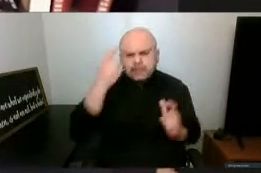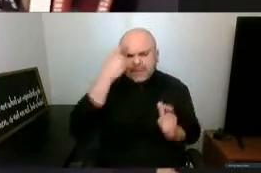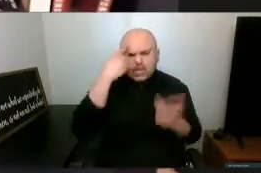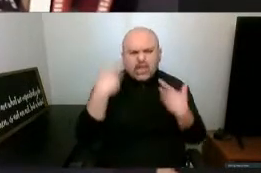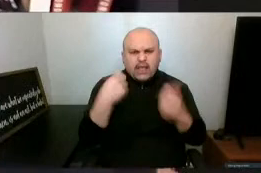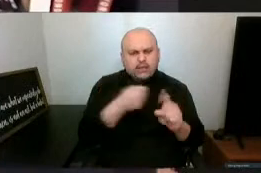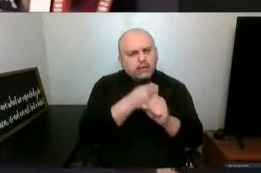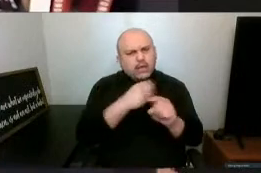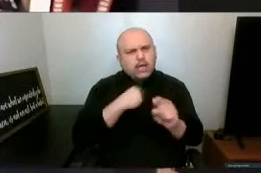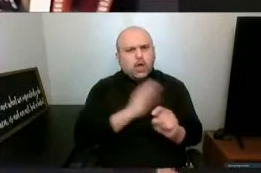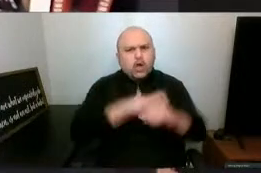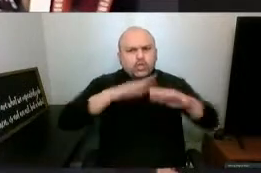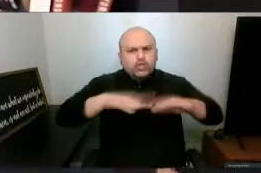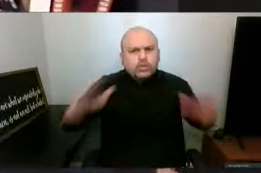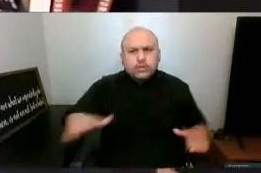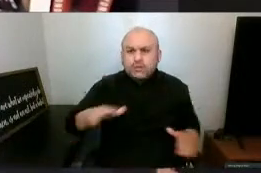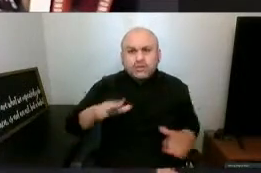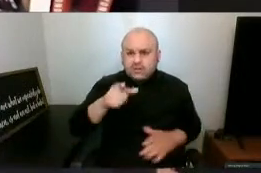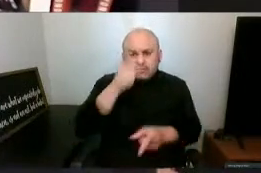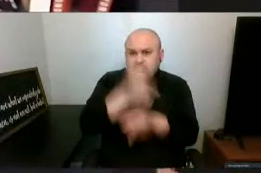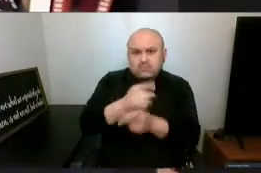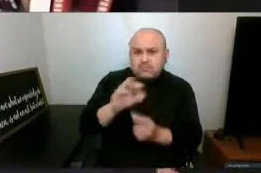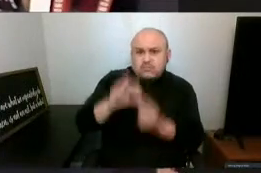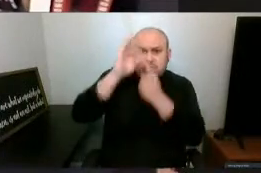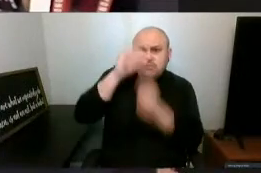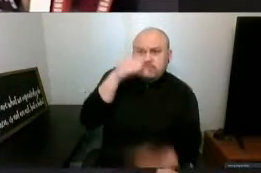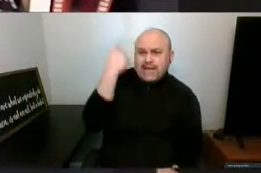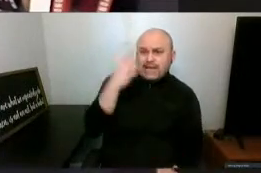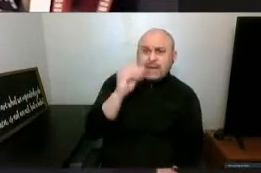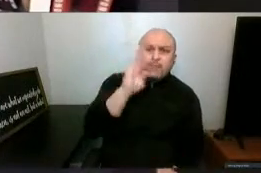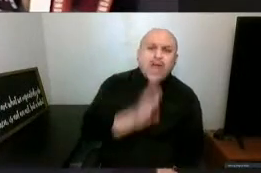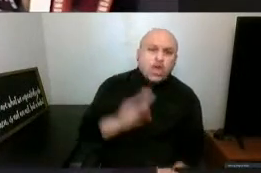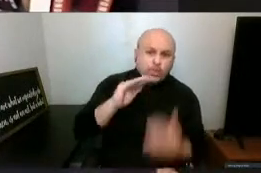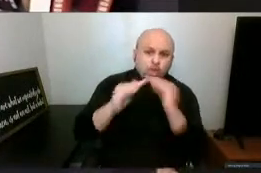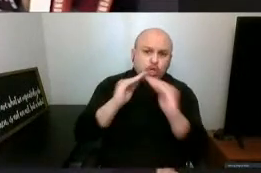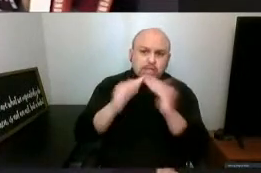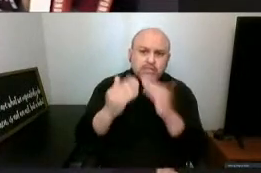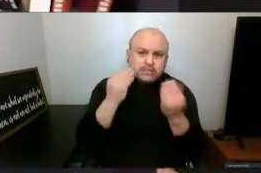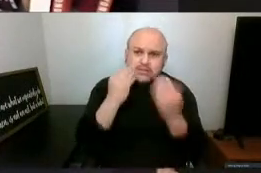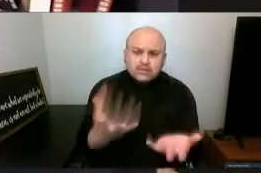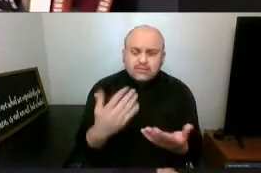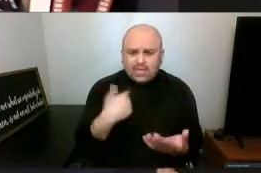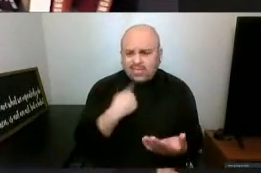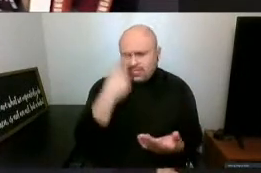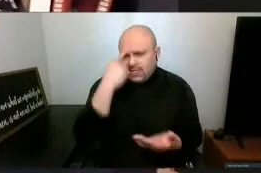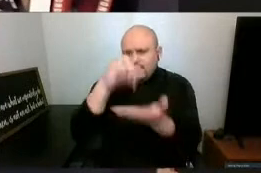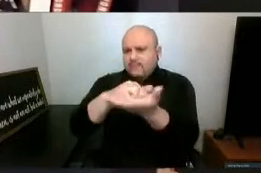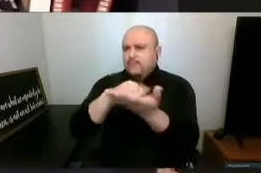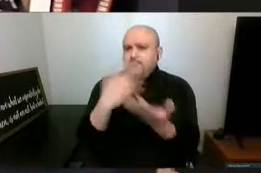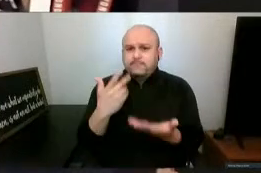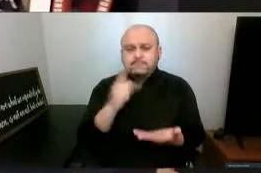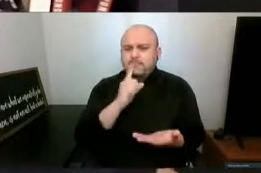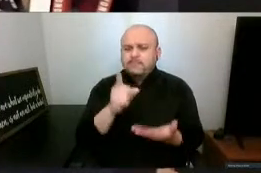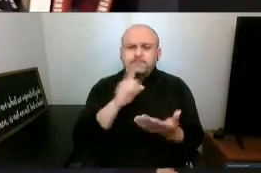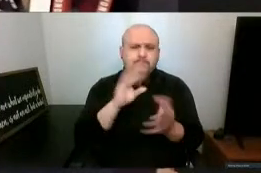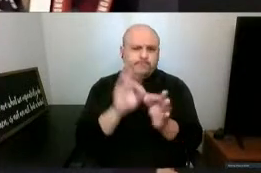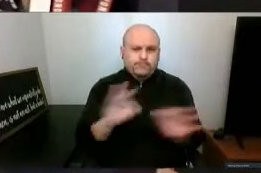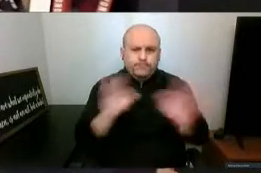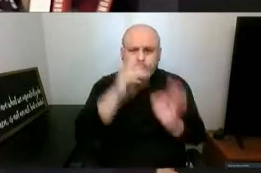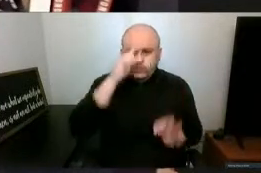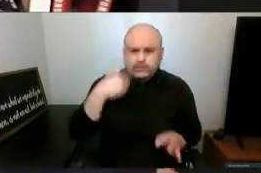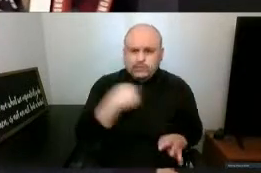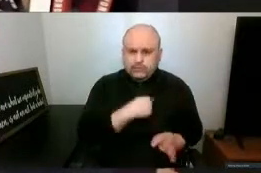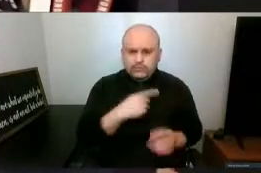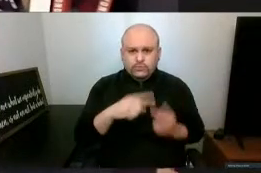particular, to your point, to Black and Brown communities. I think that, you know, it is important for us to look at